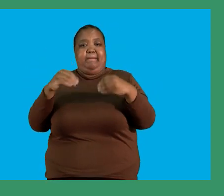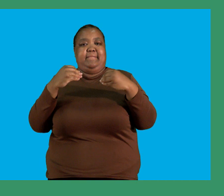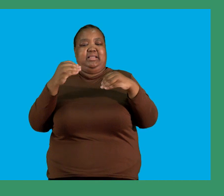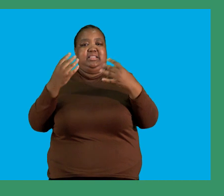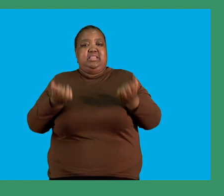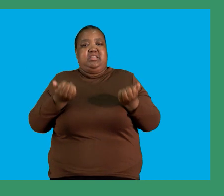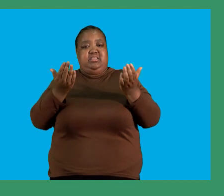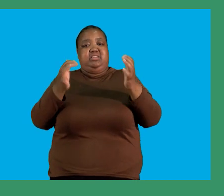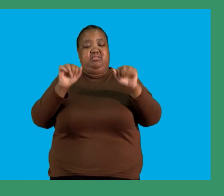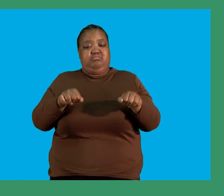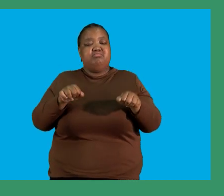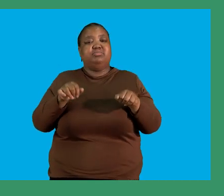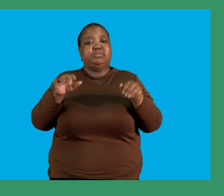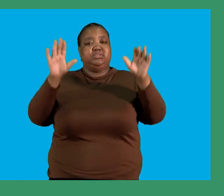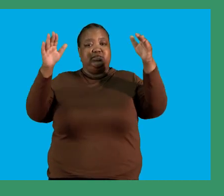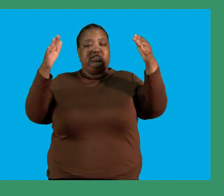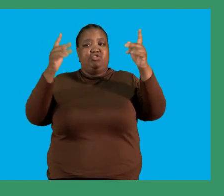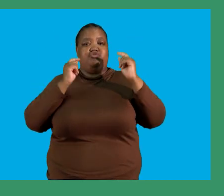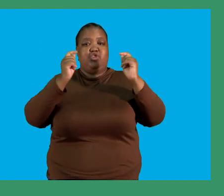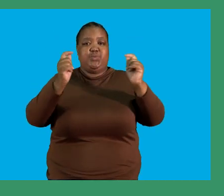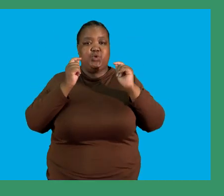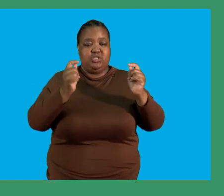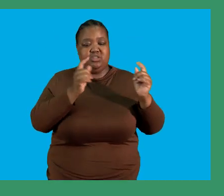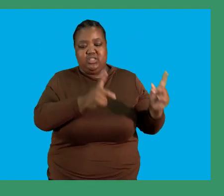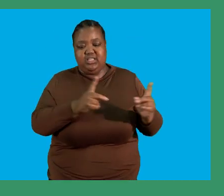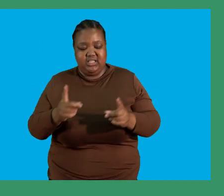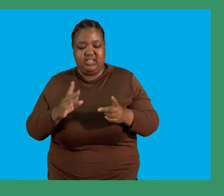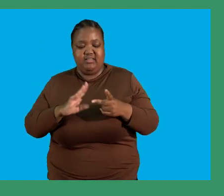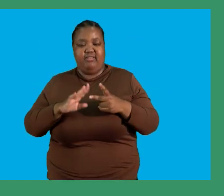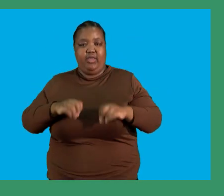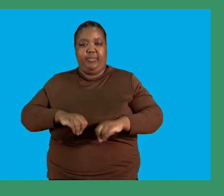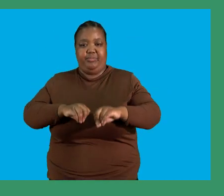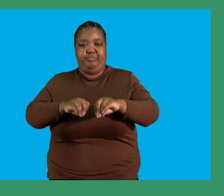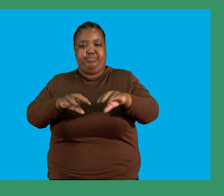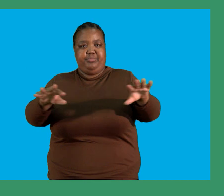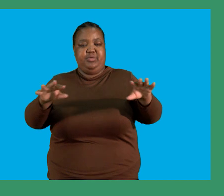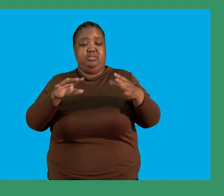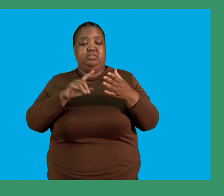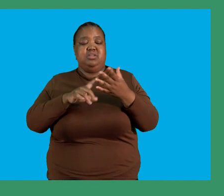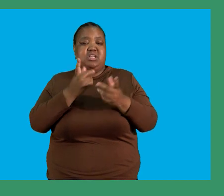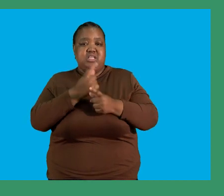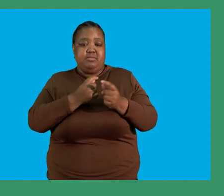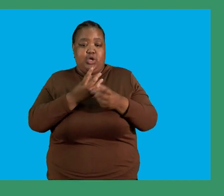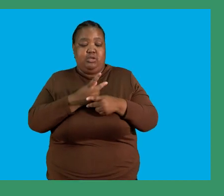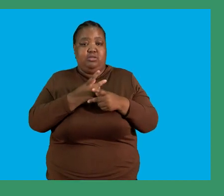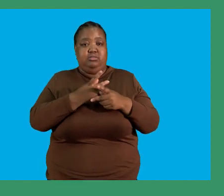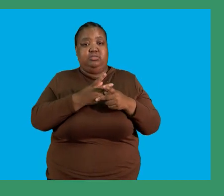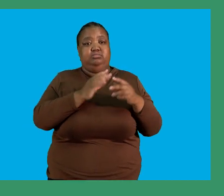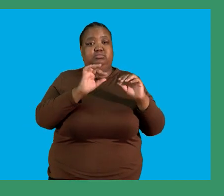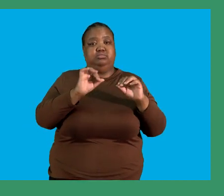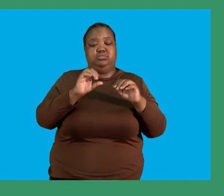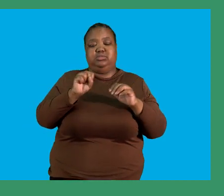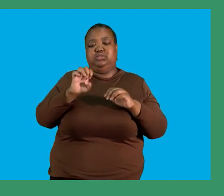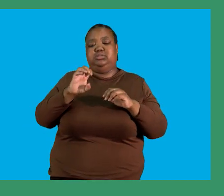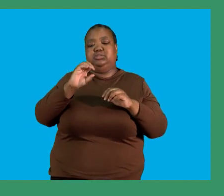the service industry, and it exists to facilitate the transportation, the distribution, and the